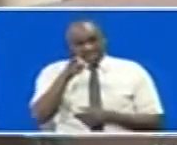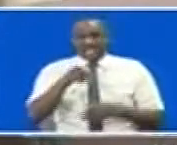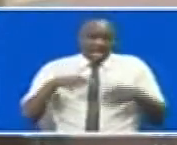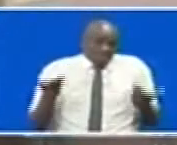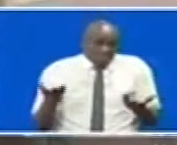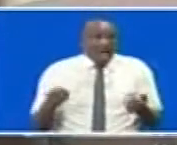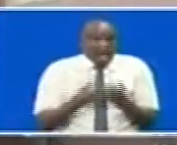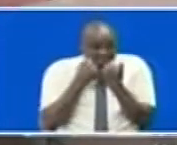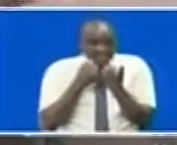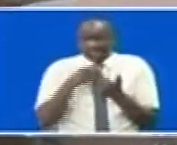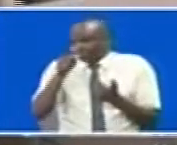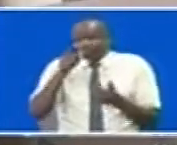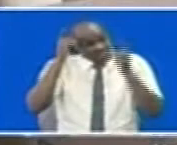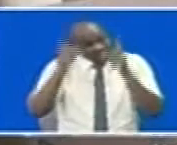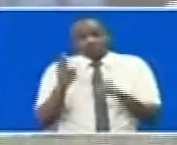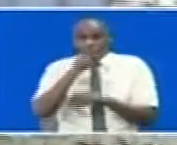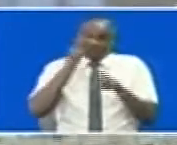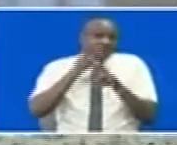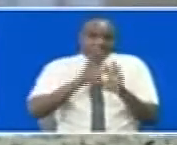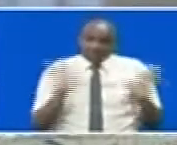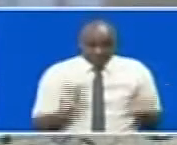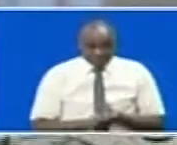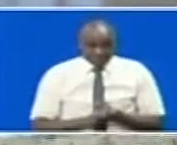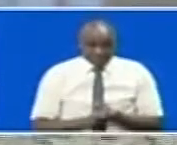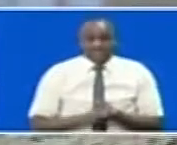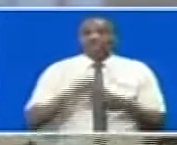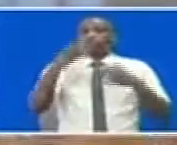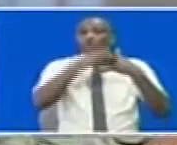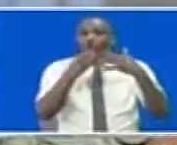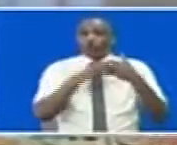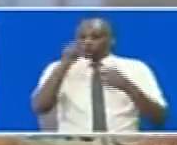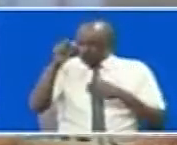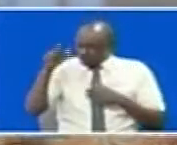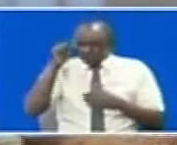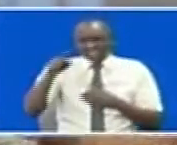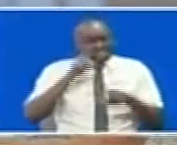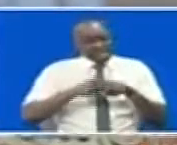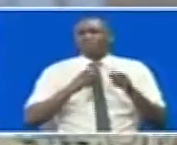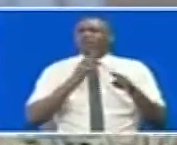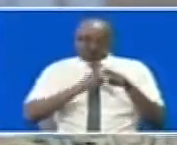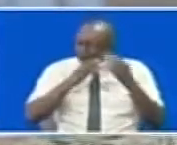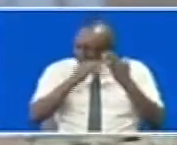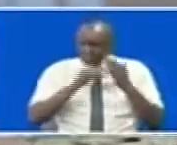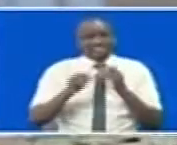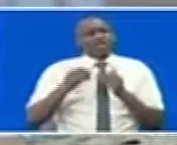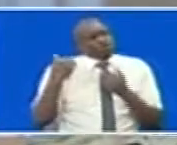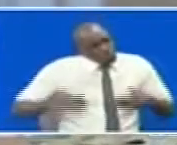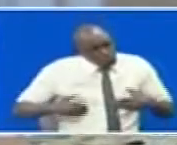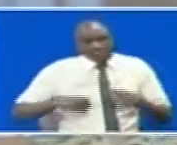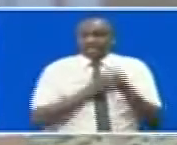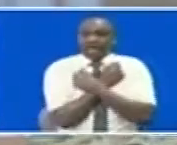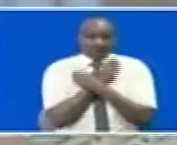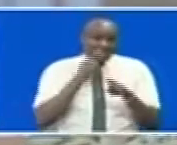where they have no choice but to pick. Sonko is a name that sells very well among the young people